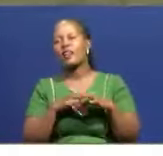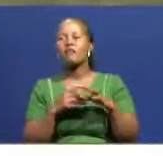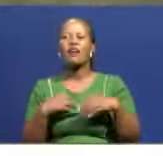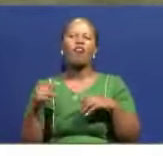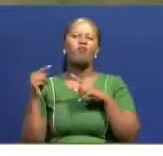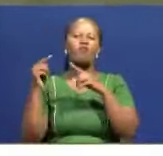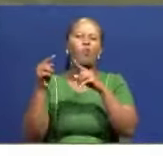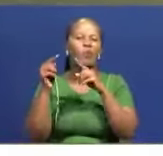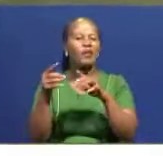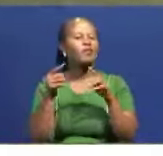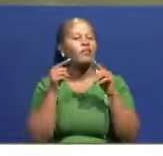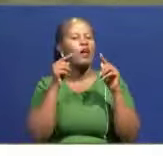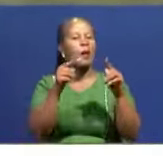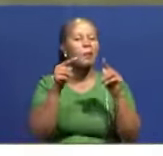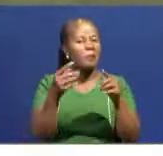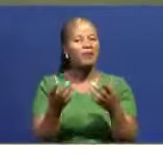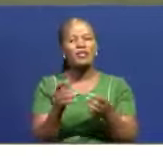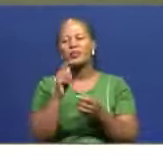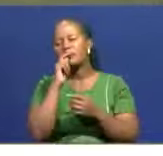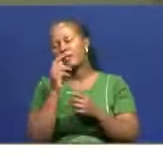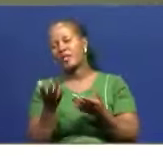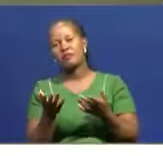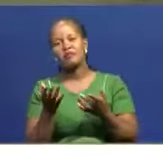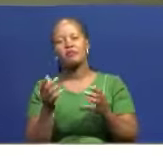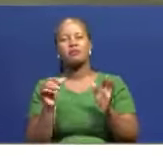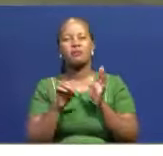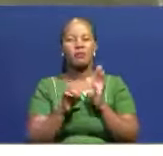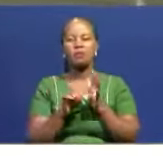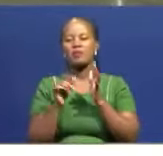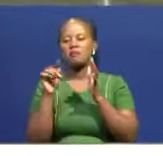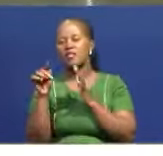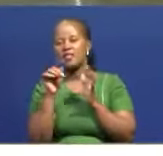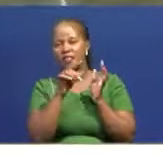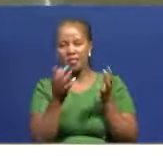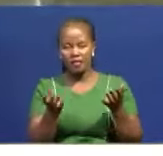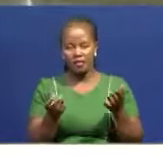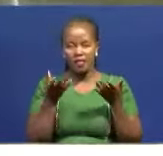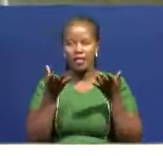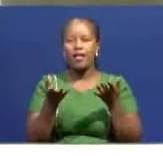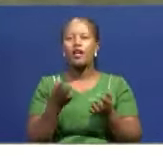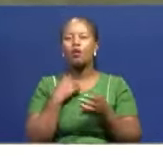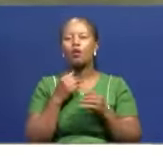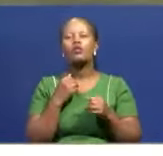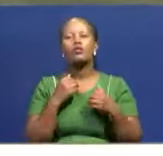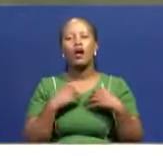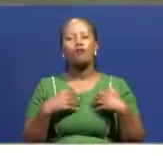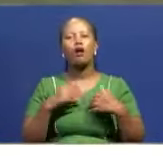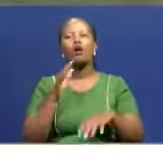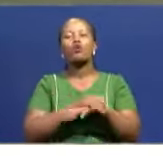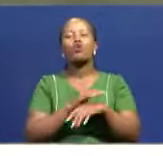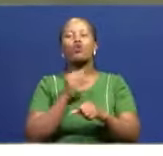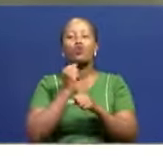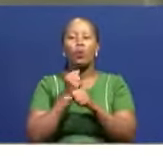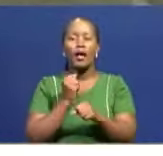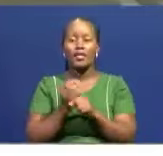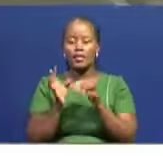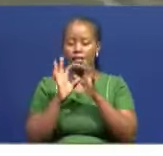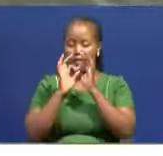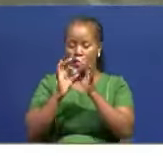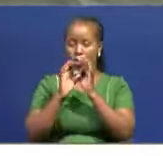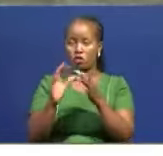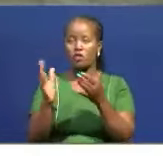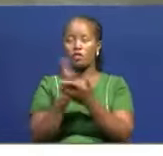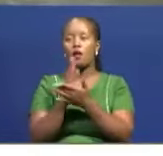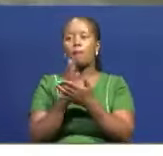ended, ref did this, ref did that. What we're trying to do is to try and get a good working relationship between the match officials and